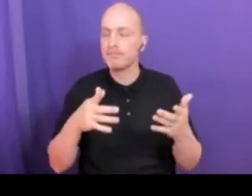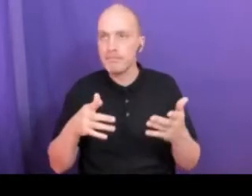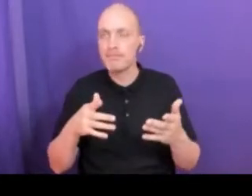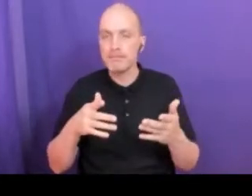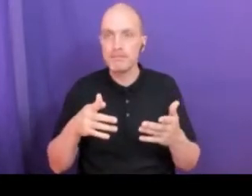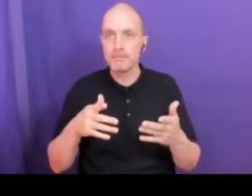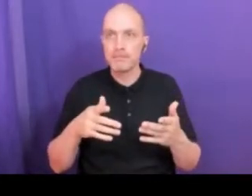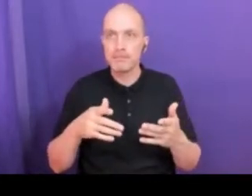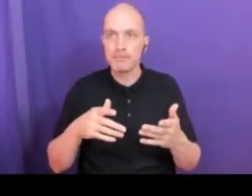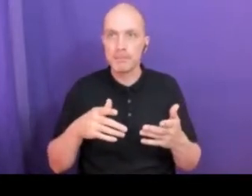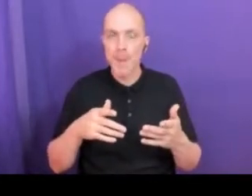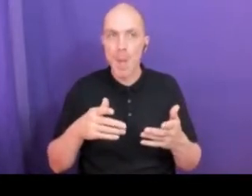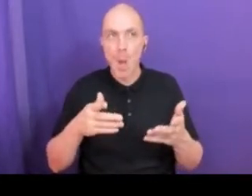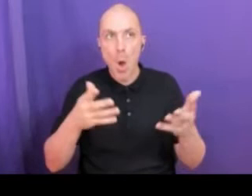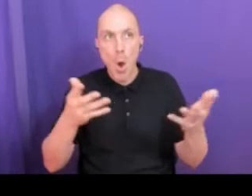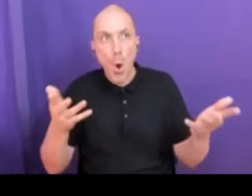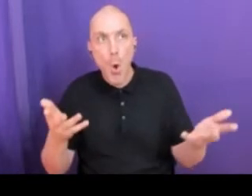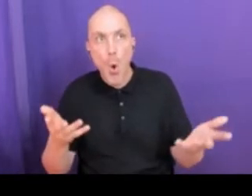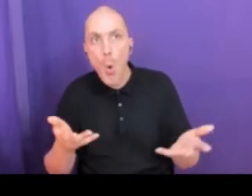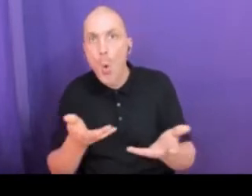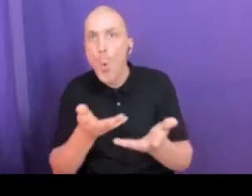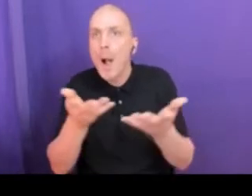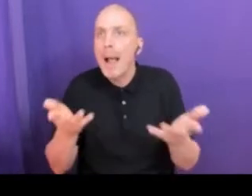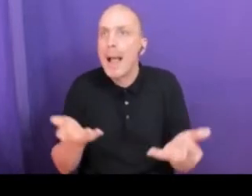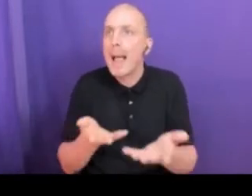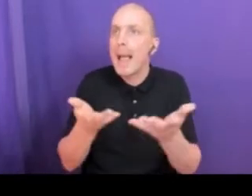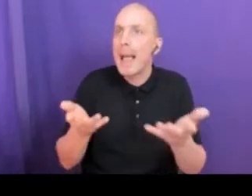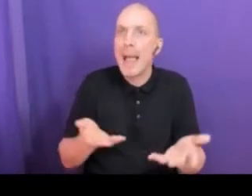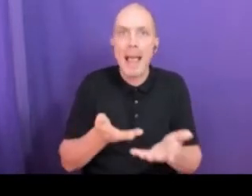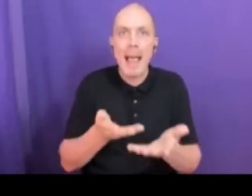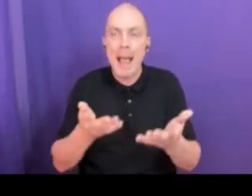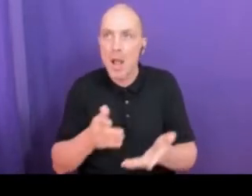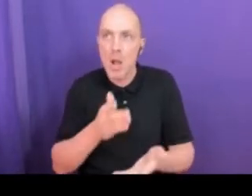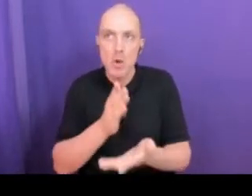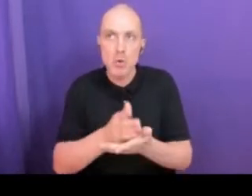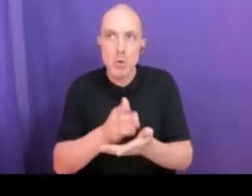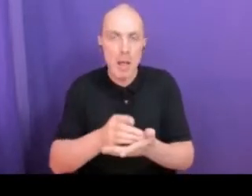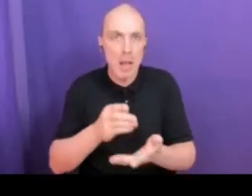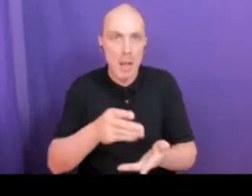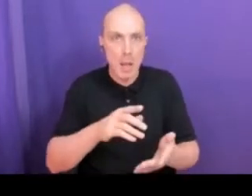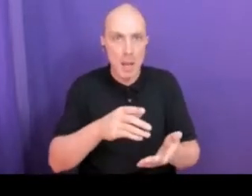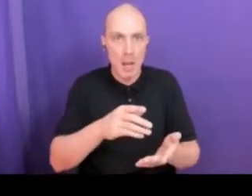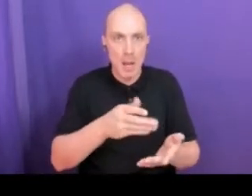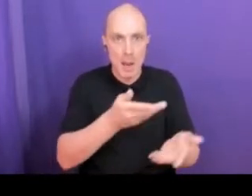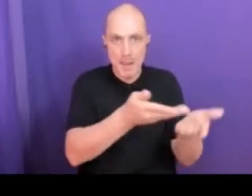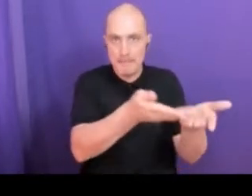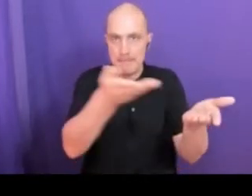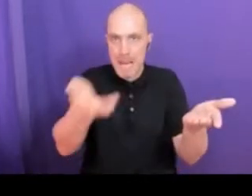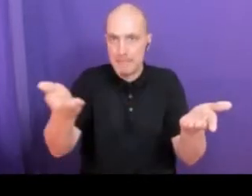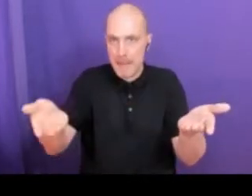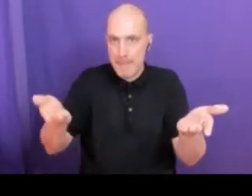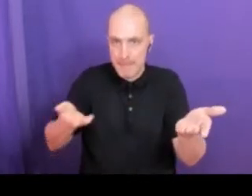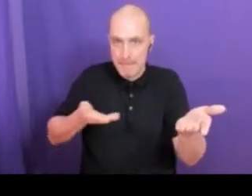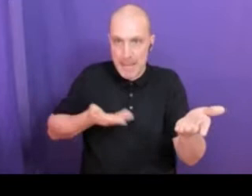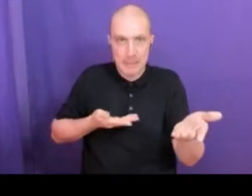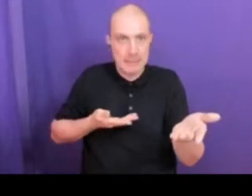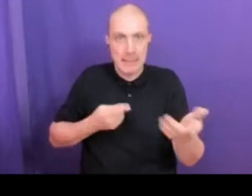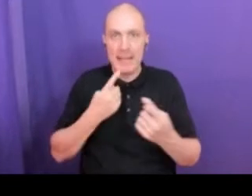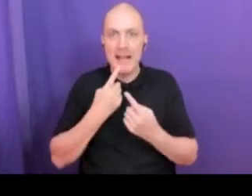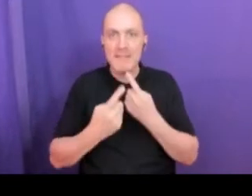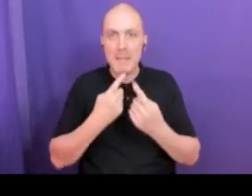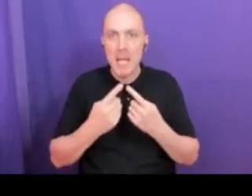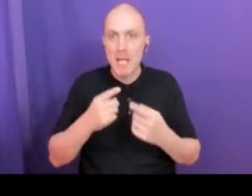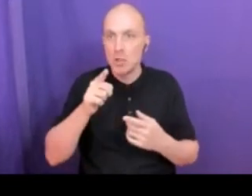clinics are, it can be very difficult to know what your response rate is going to be. So we contacted clinicians that we already know, and we used our partners within